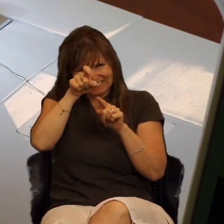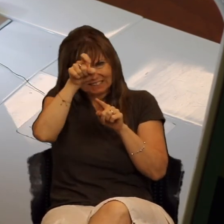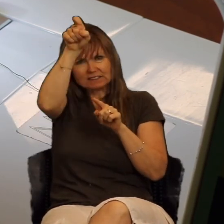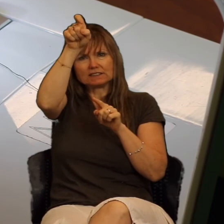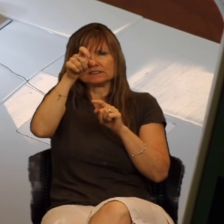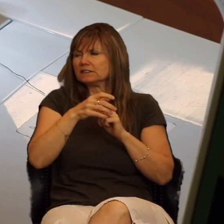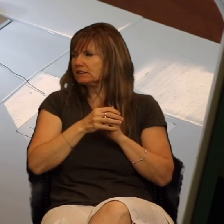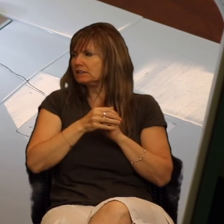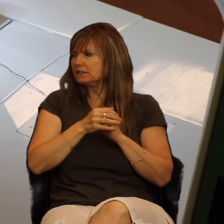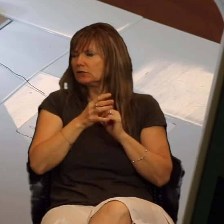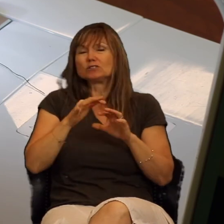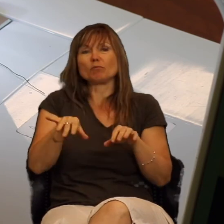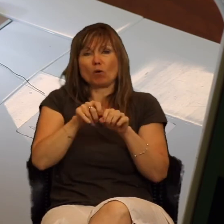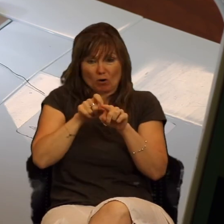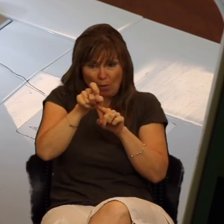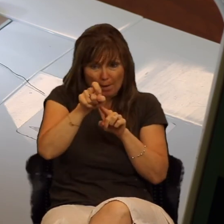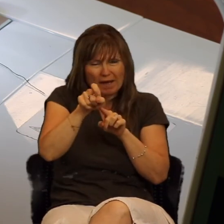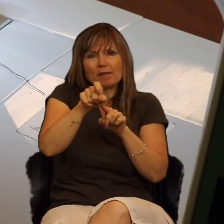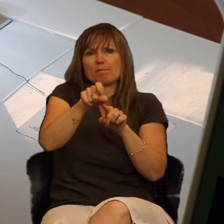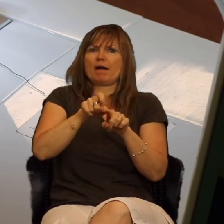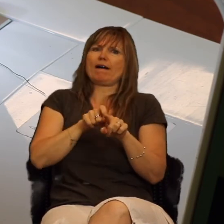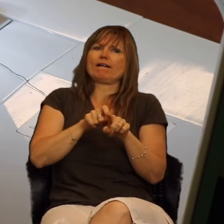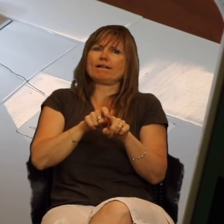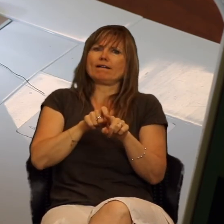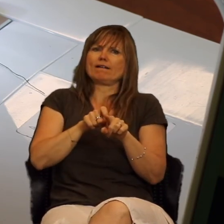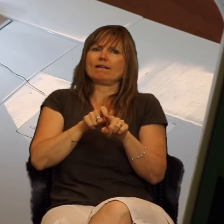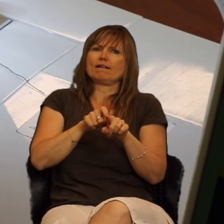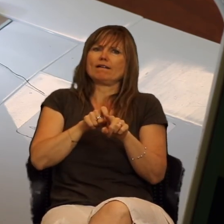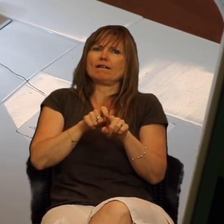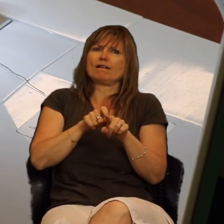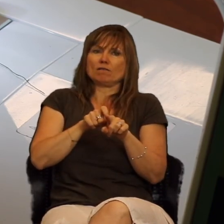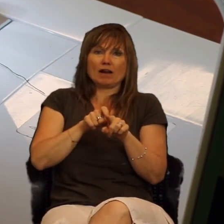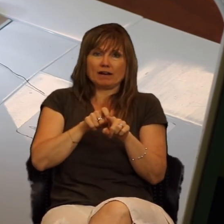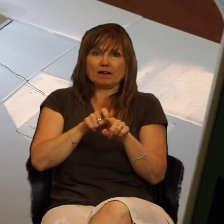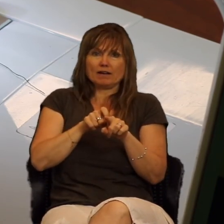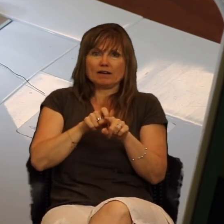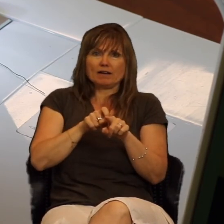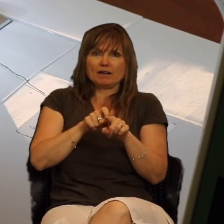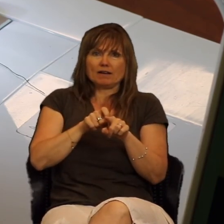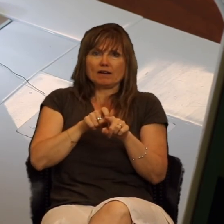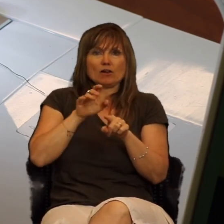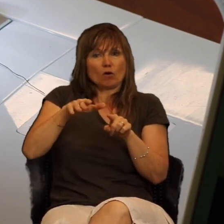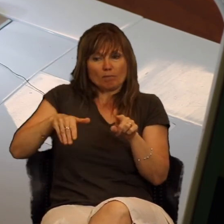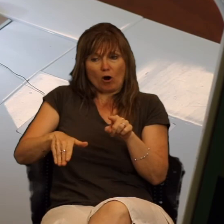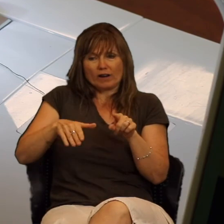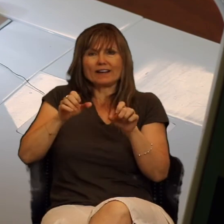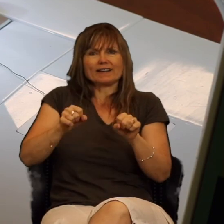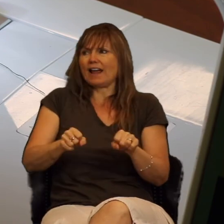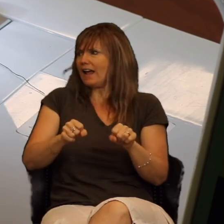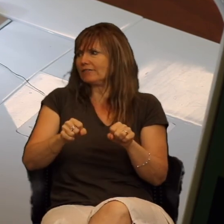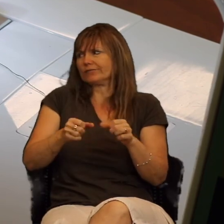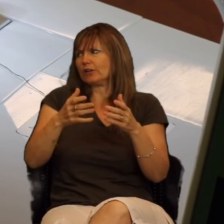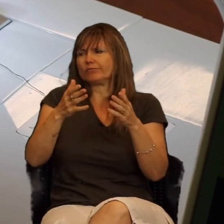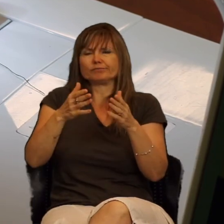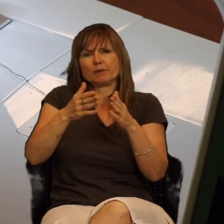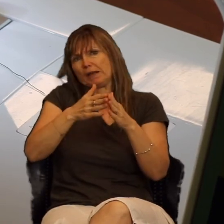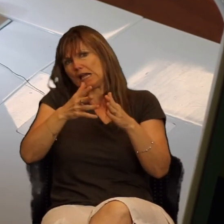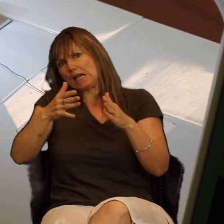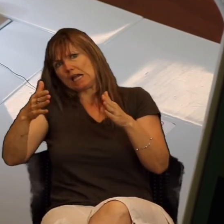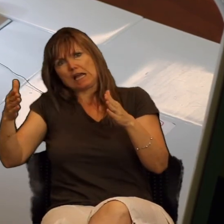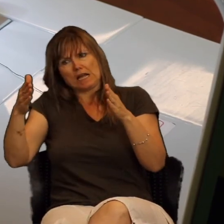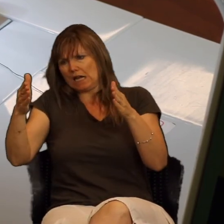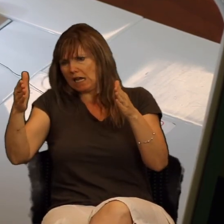come up and then come back. So however wide or however long your pocket is, you can have a longer pocket. Like I said, I usually make a longer